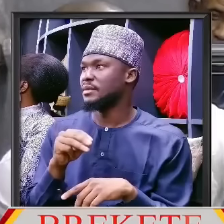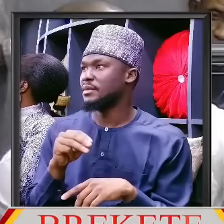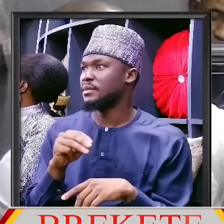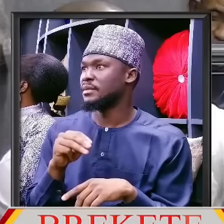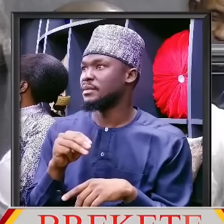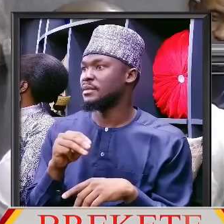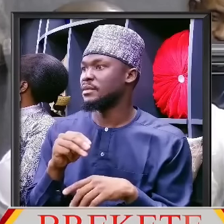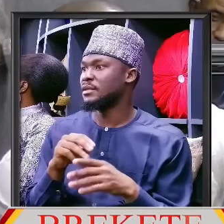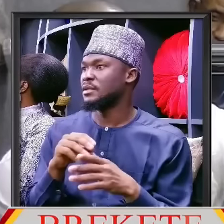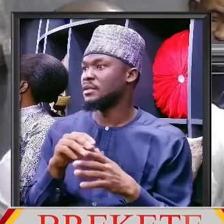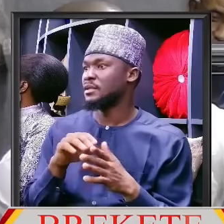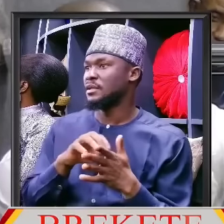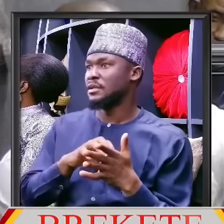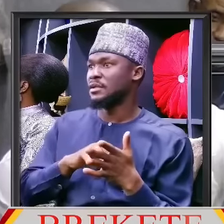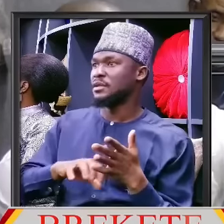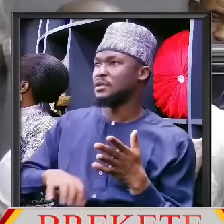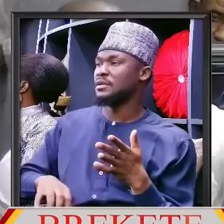scandalize.